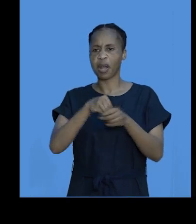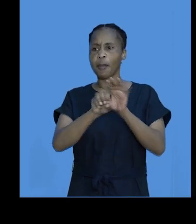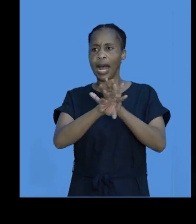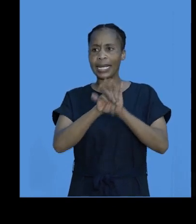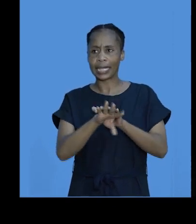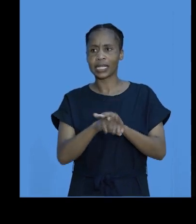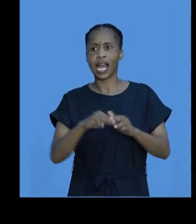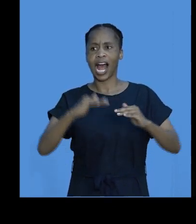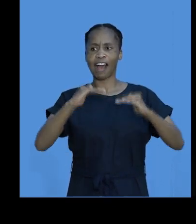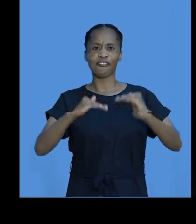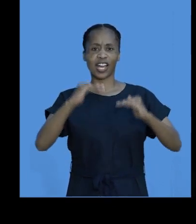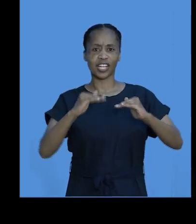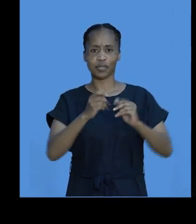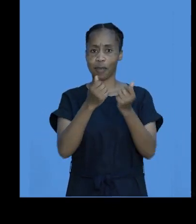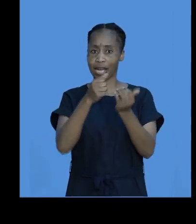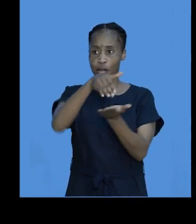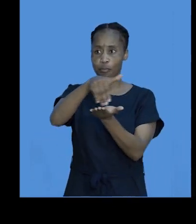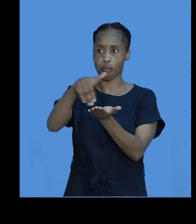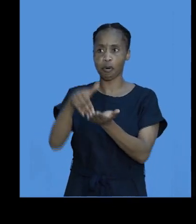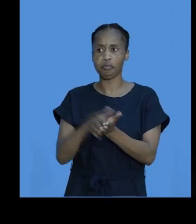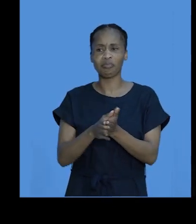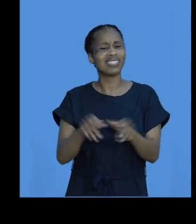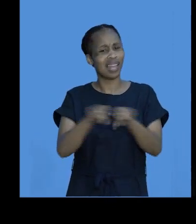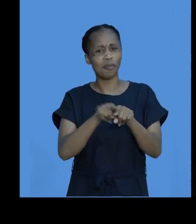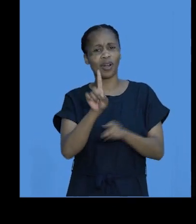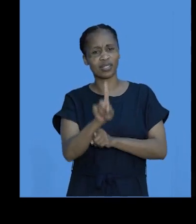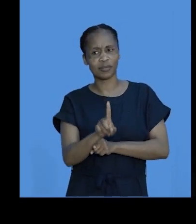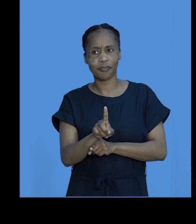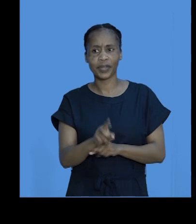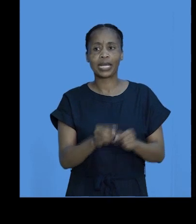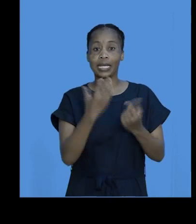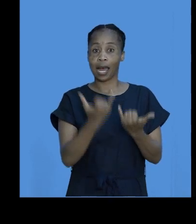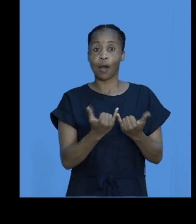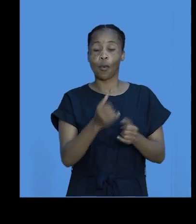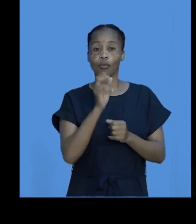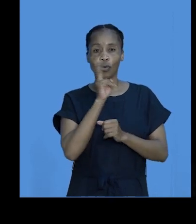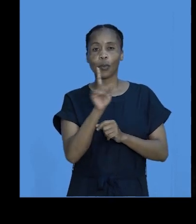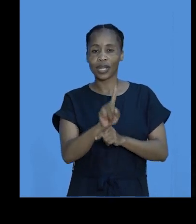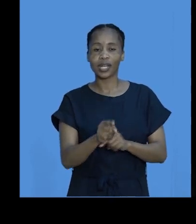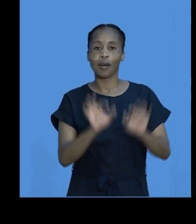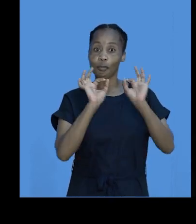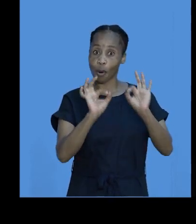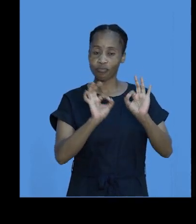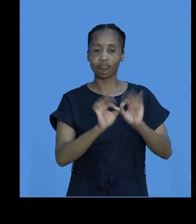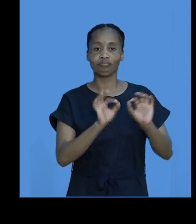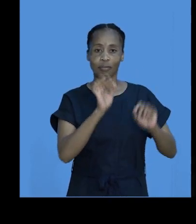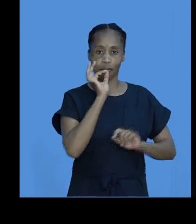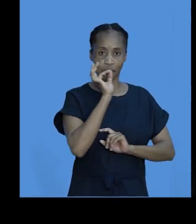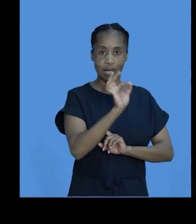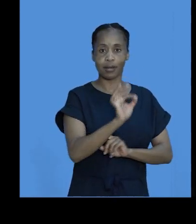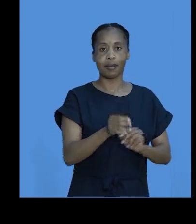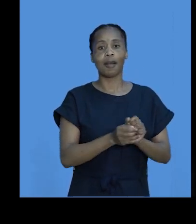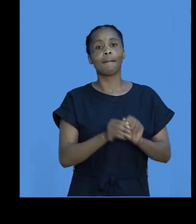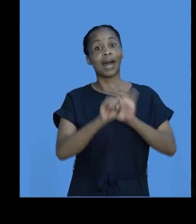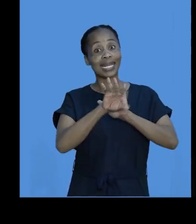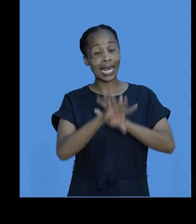same as the, right, in any market. So here it's a combination. You are looking at both our perfect market and also in the case